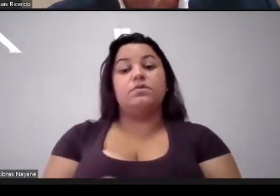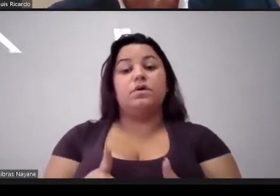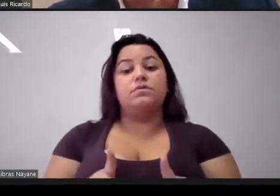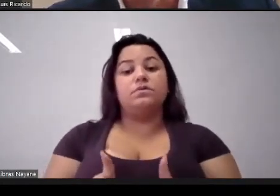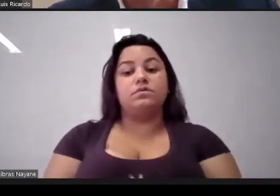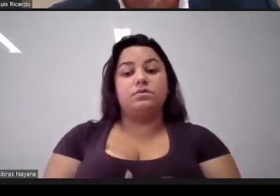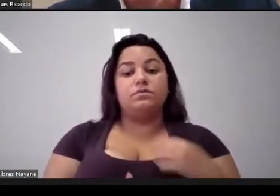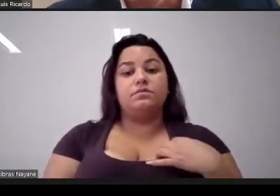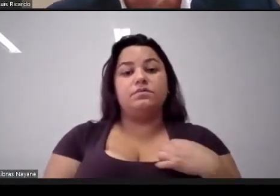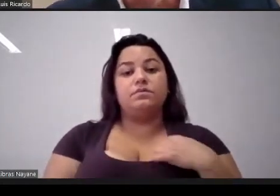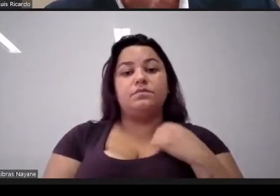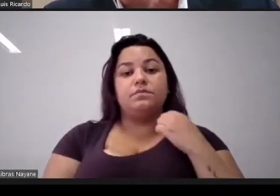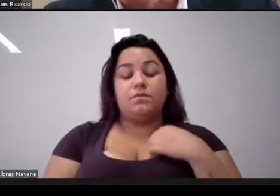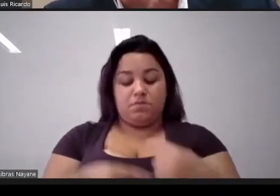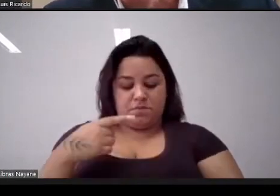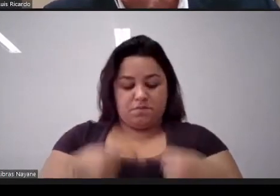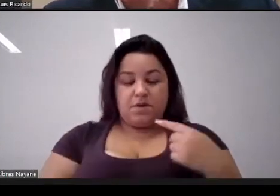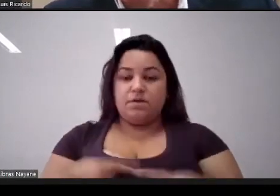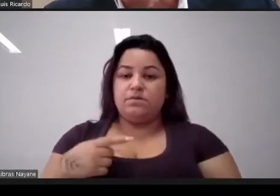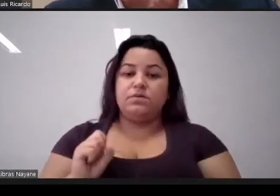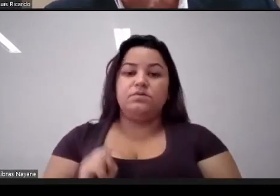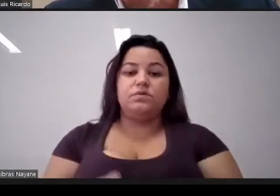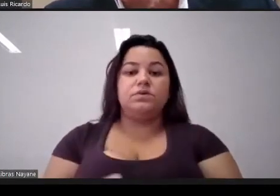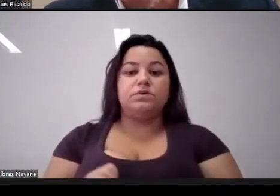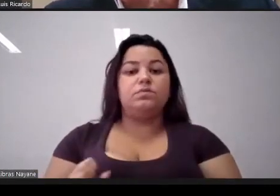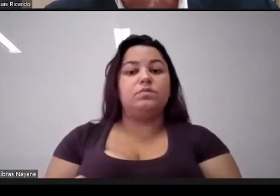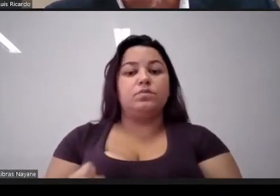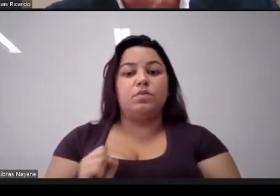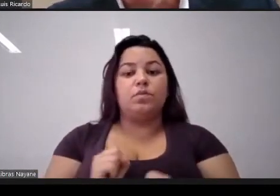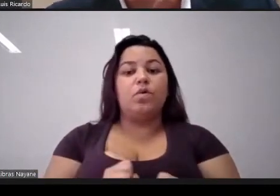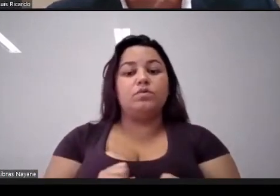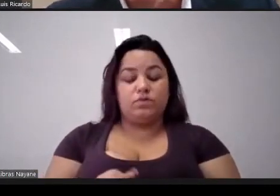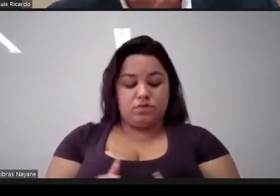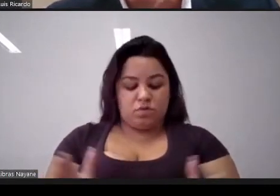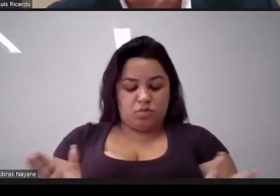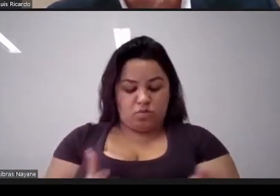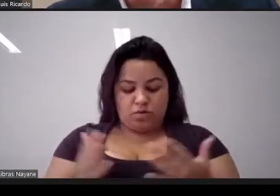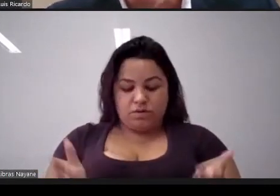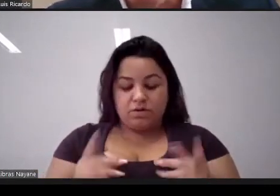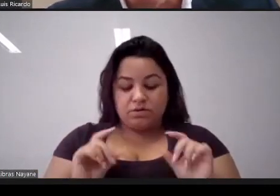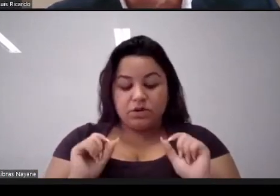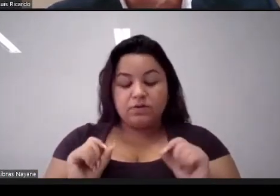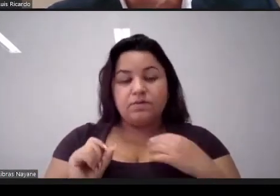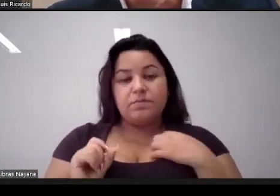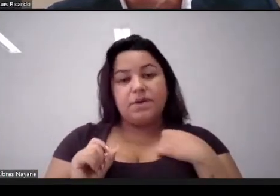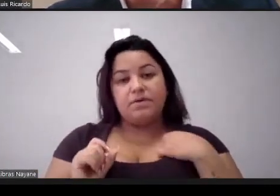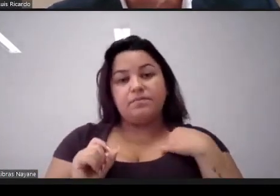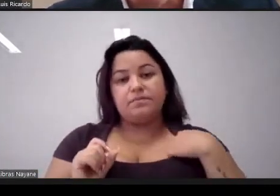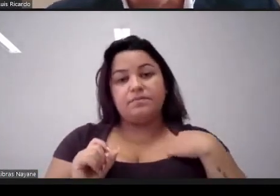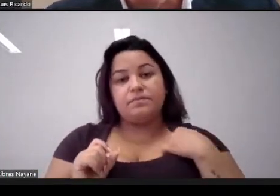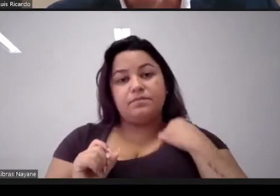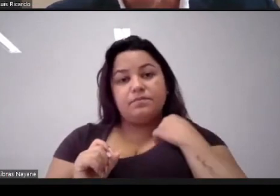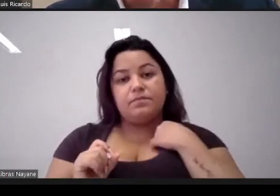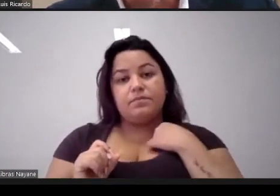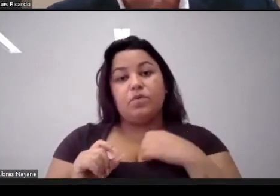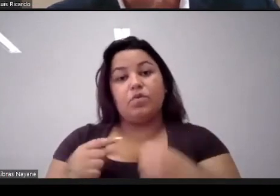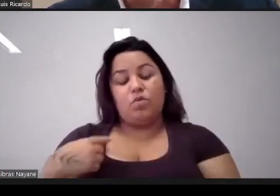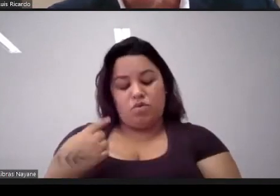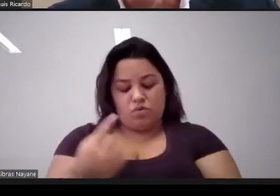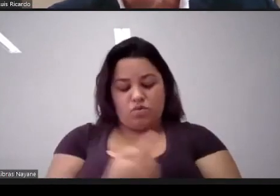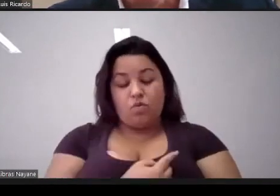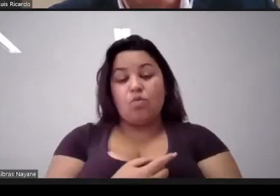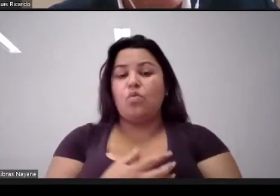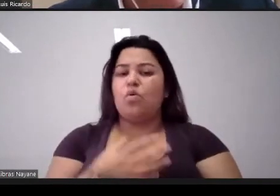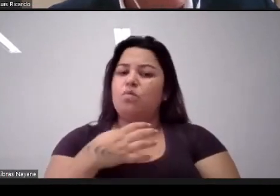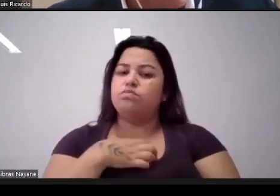really work as an incentive for people to save. And our feelings are that it works